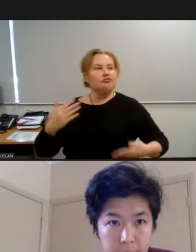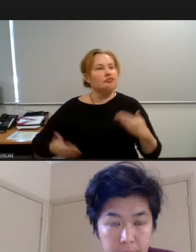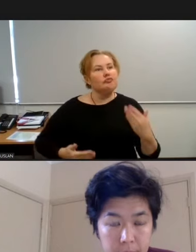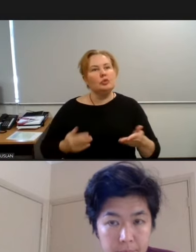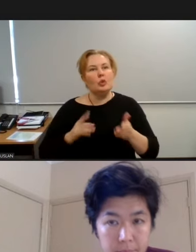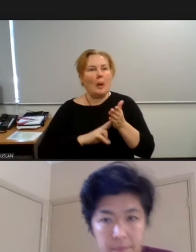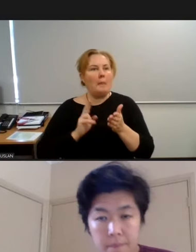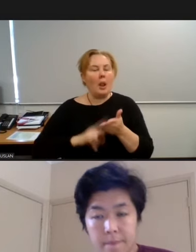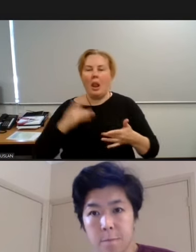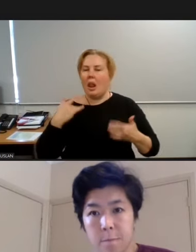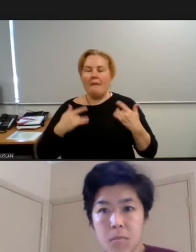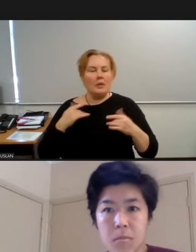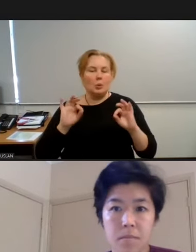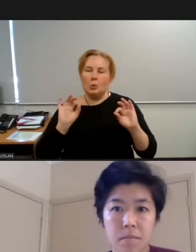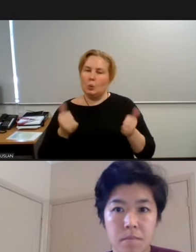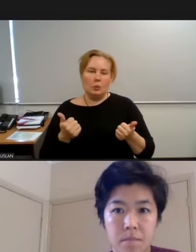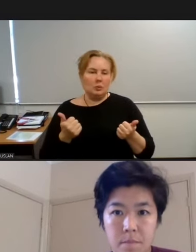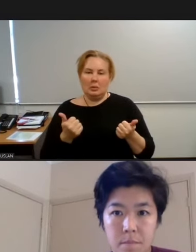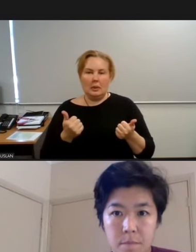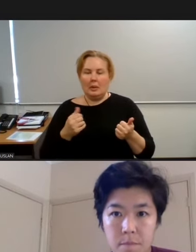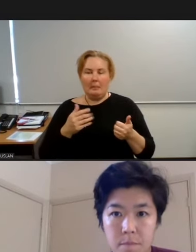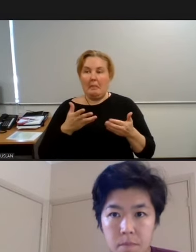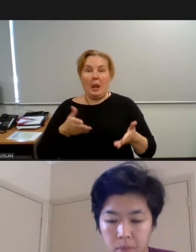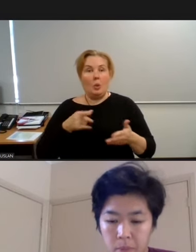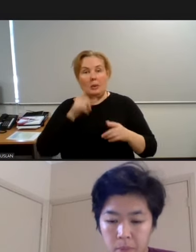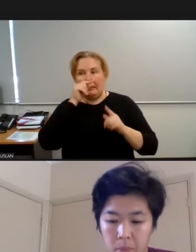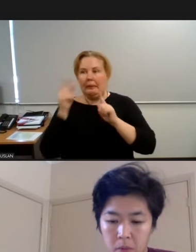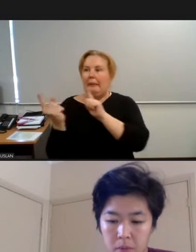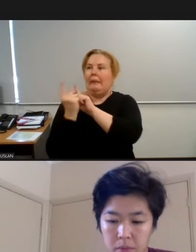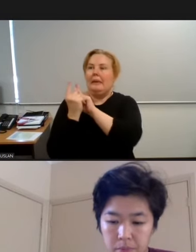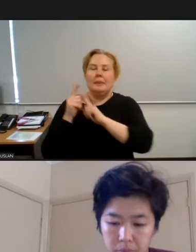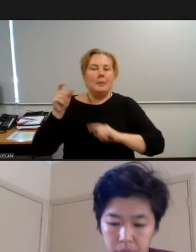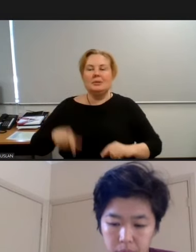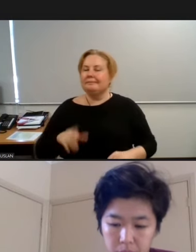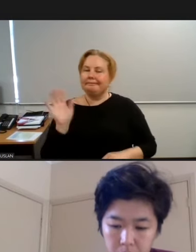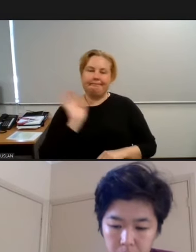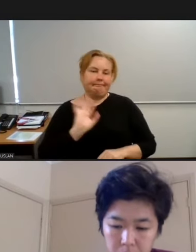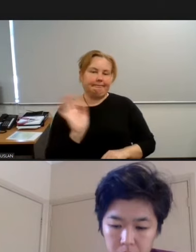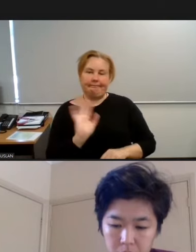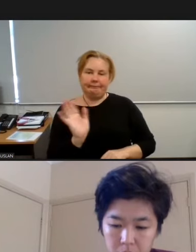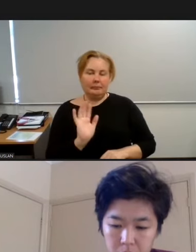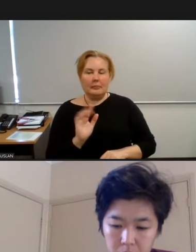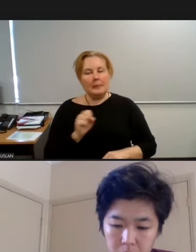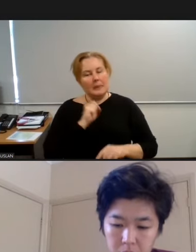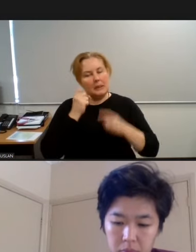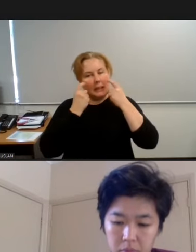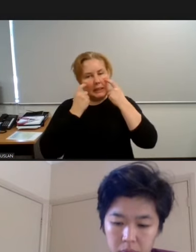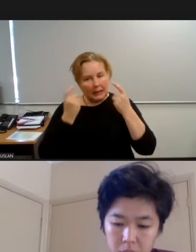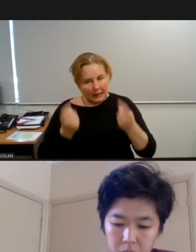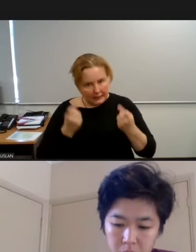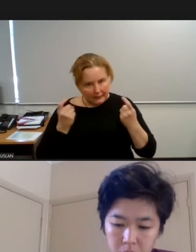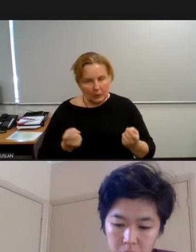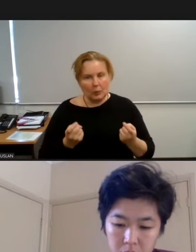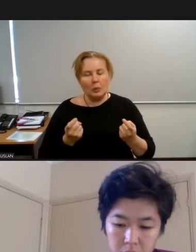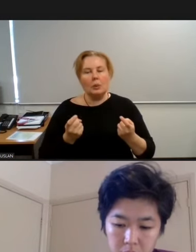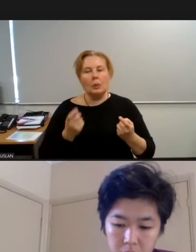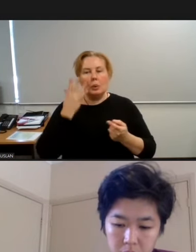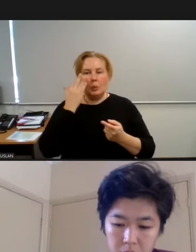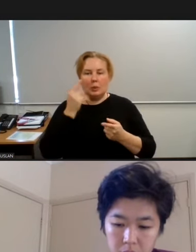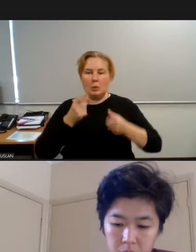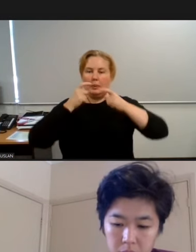automatically allow you to stand closer to somebody else. So there's just a few things that you need to be really careful about when you're wearing a